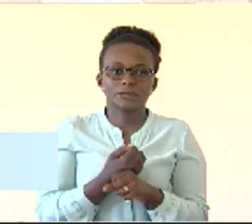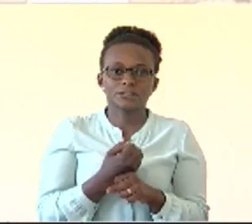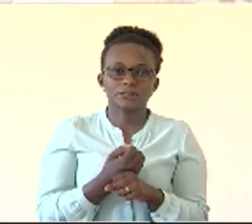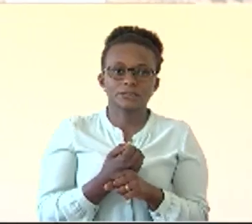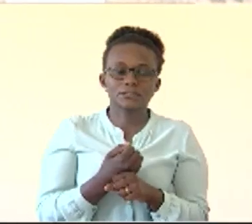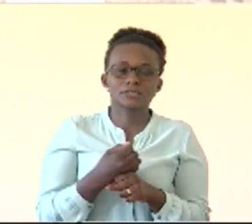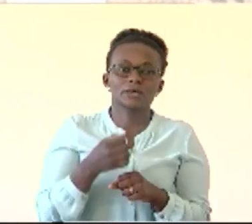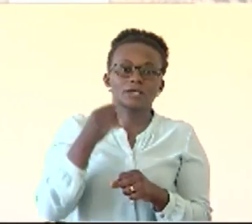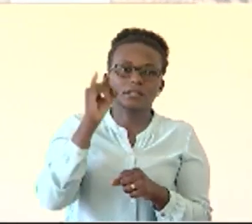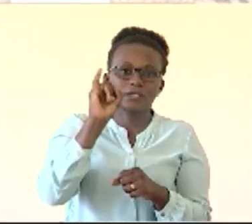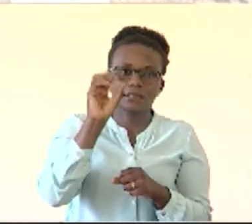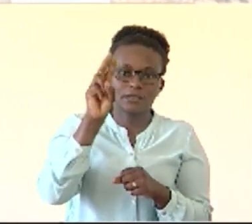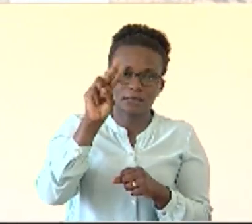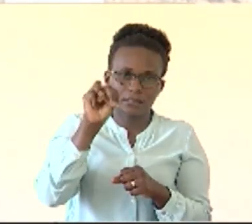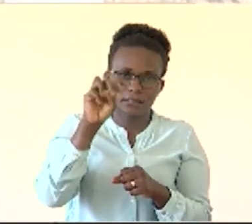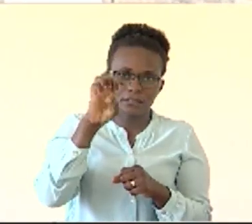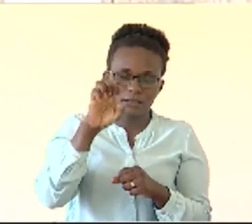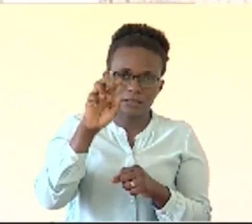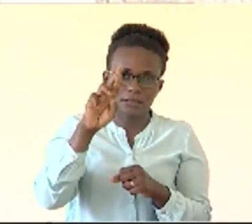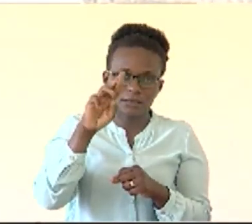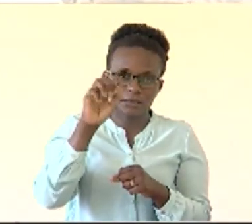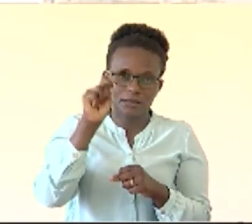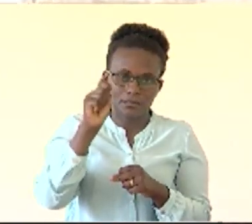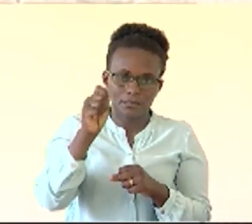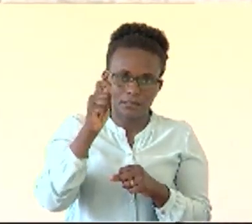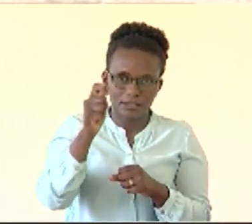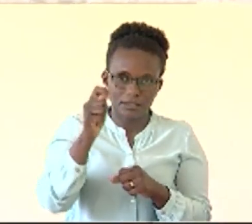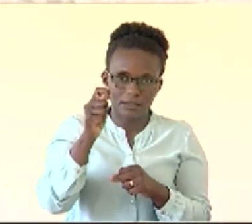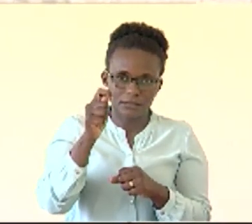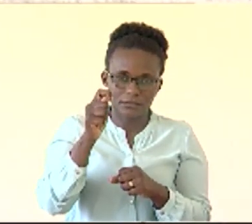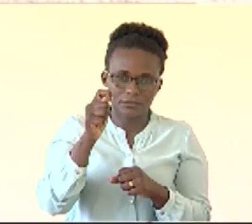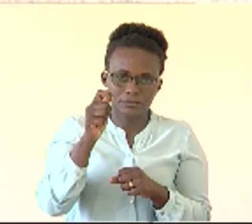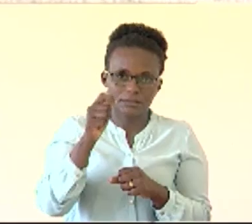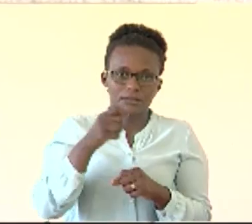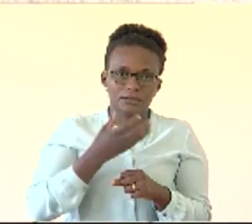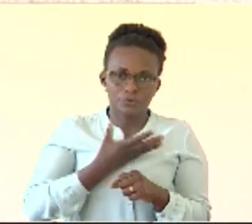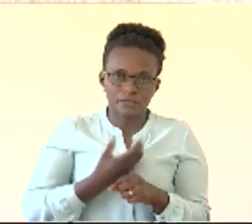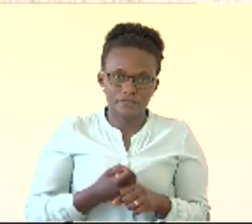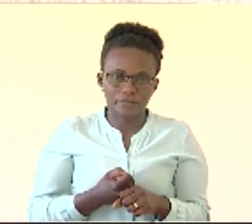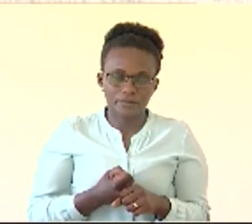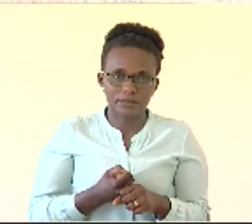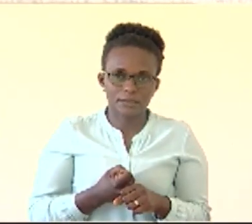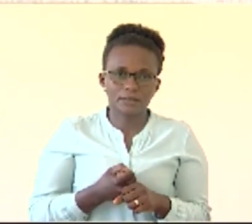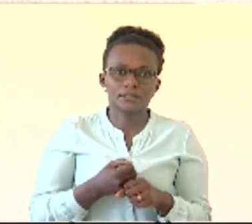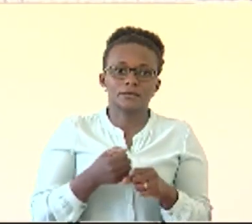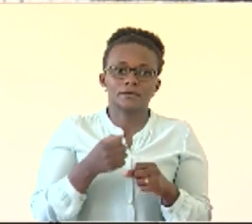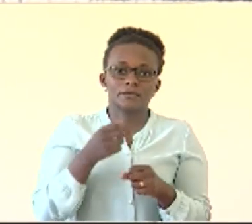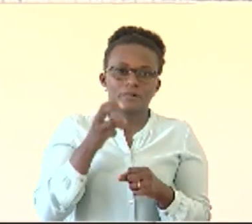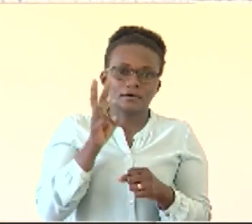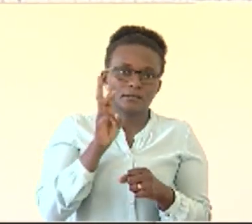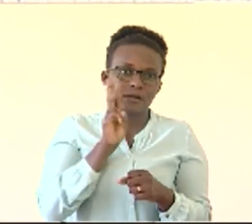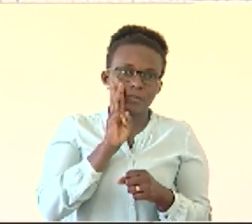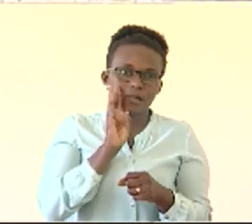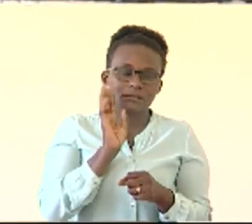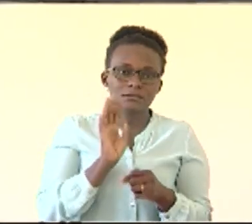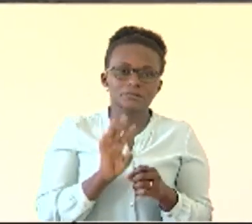So here we have sodium chloride, which is solid, and I have some distilled water. So I'll have to dissolve it in water.